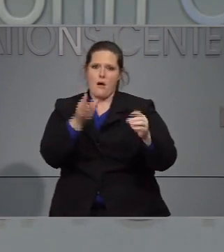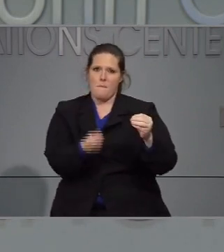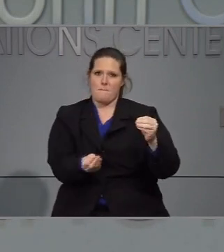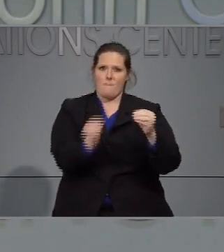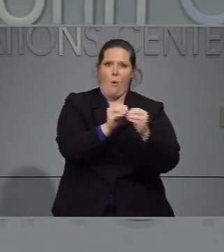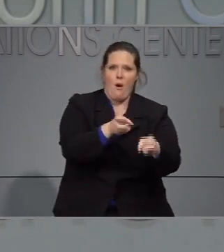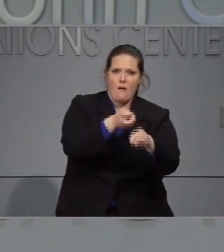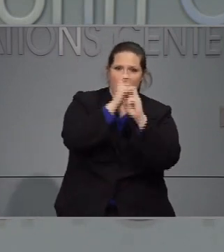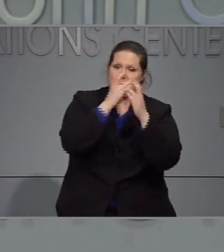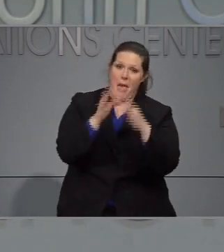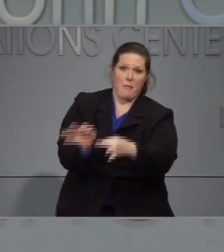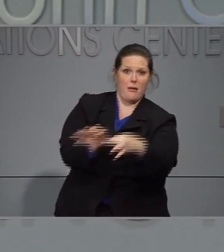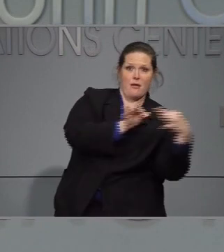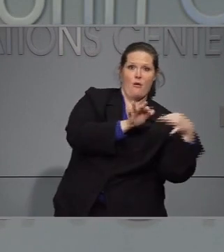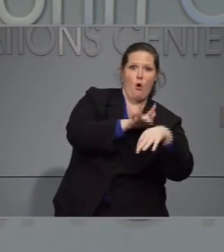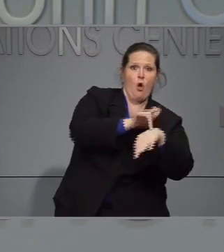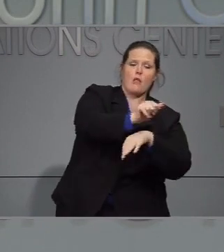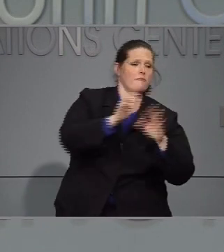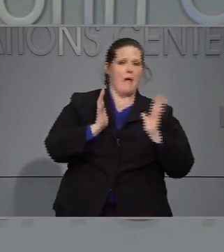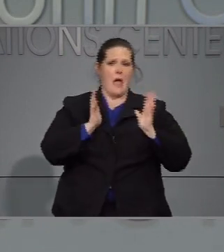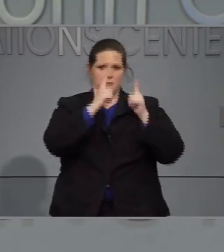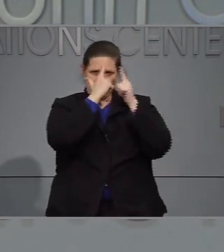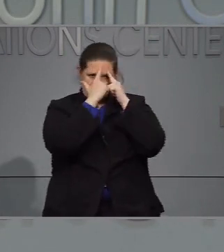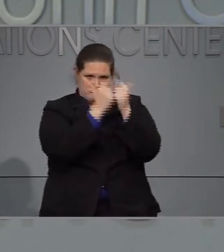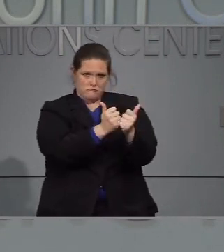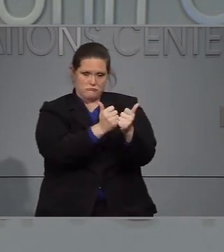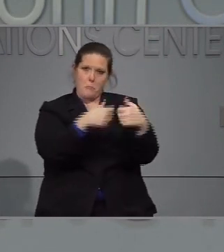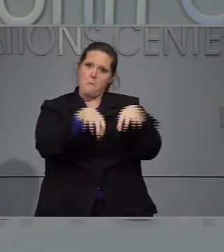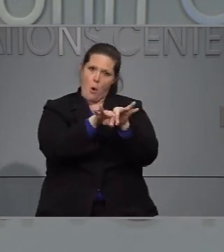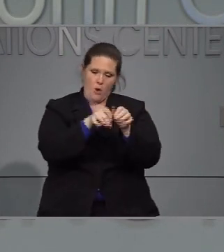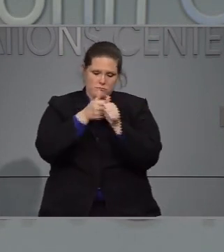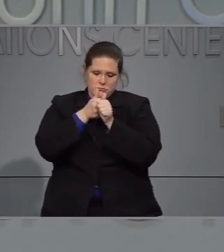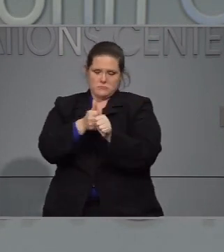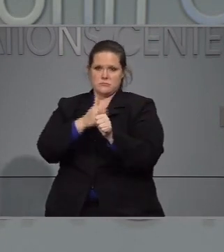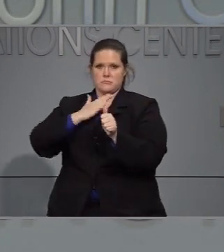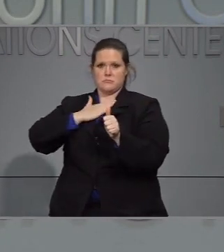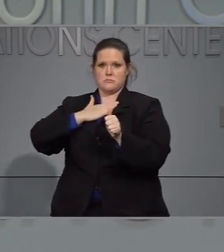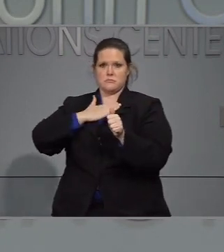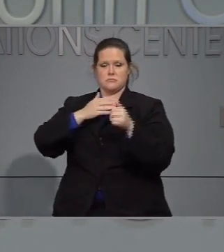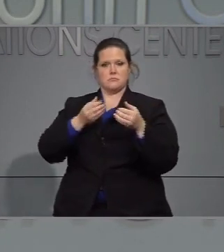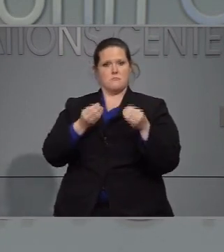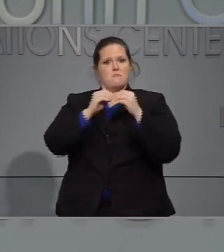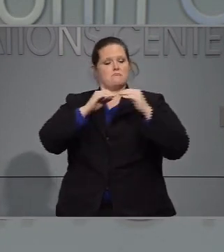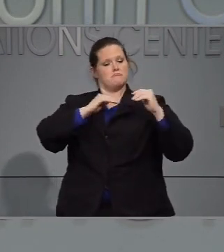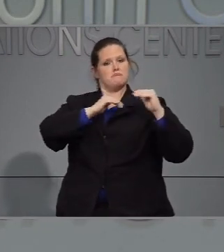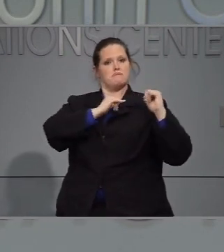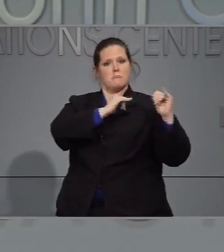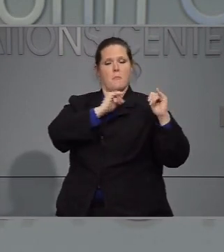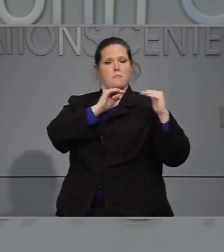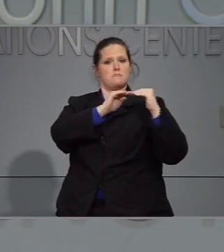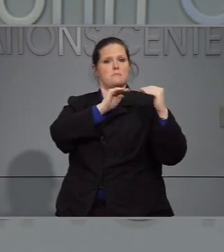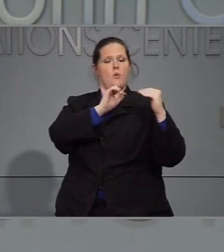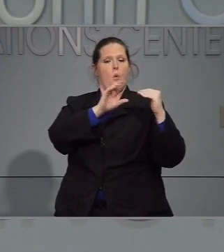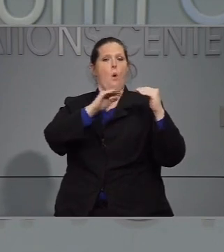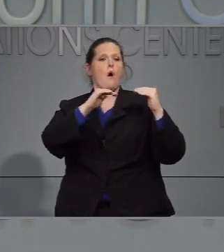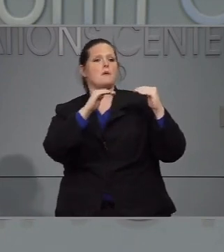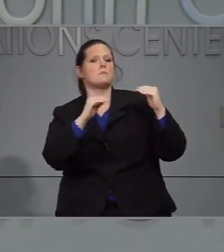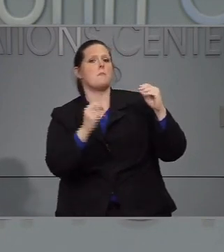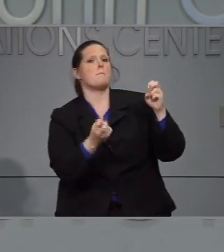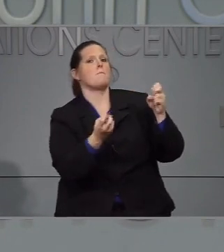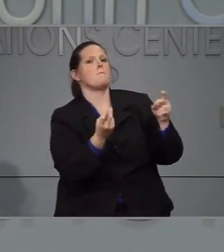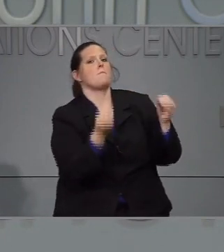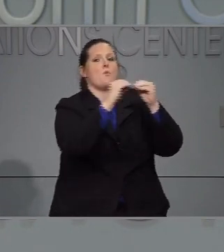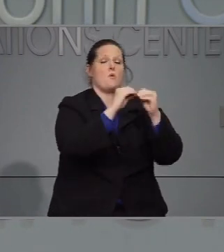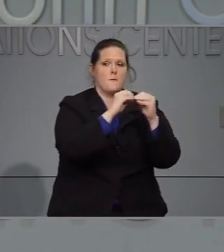be particularly important as colleges and universities are scheduled to start, bringing people from all over the country to our